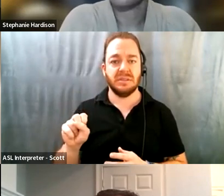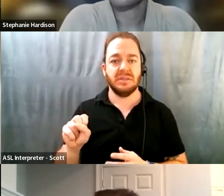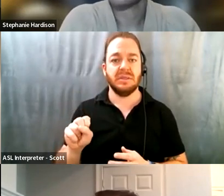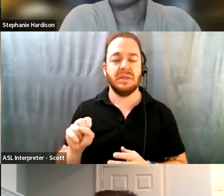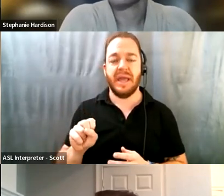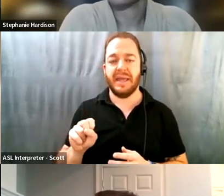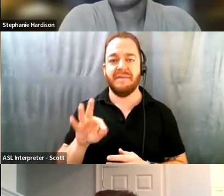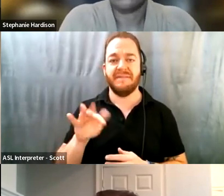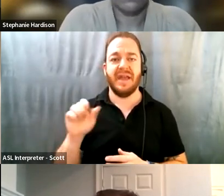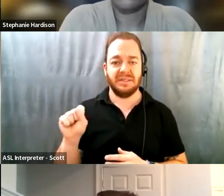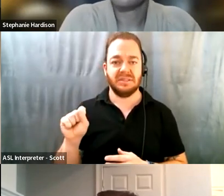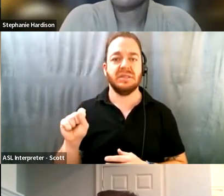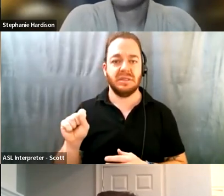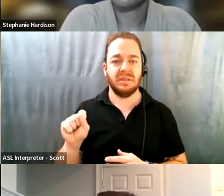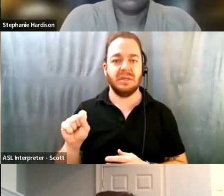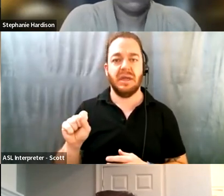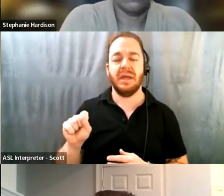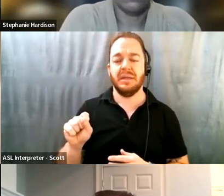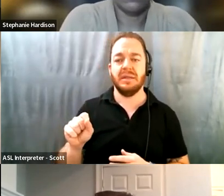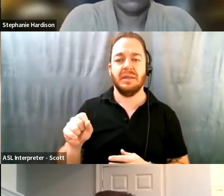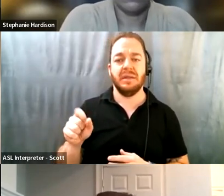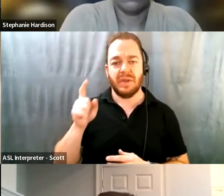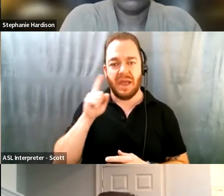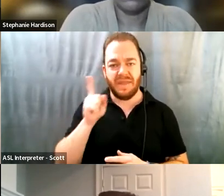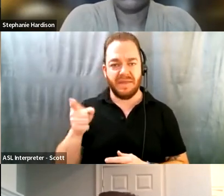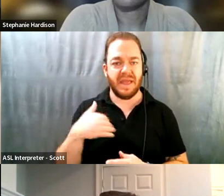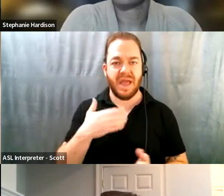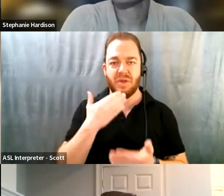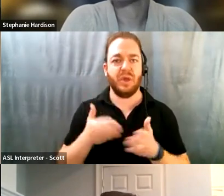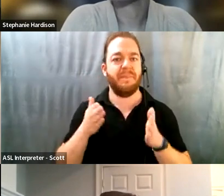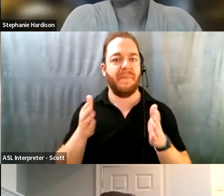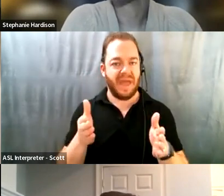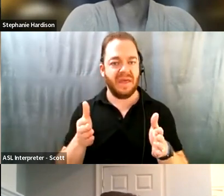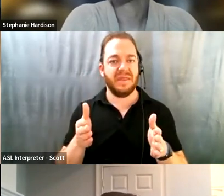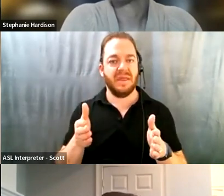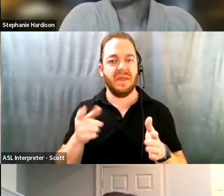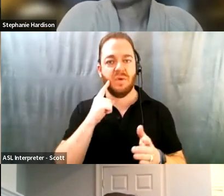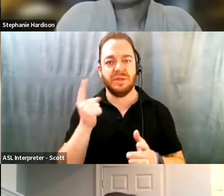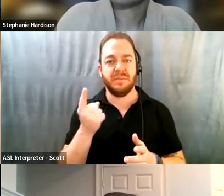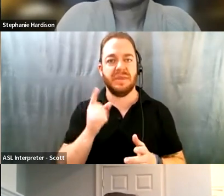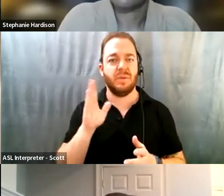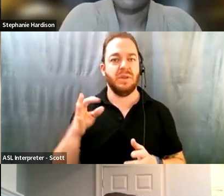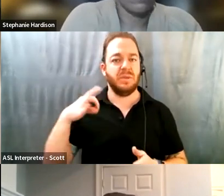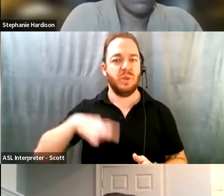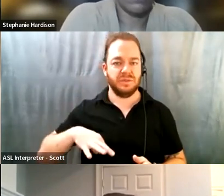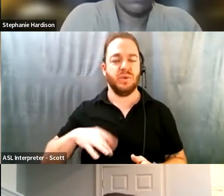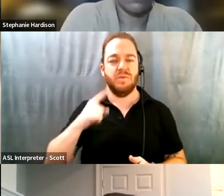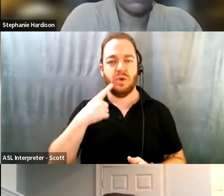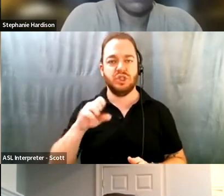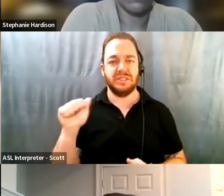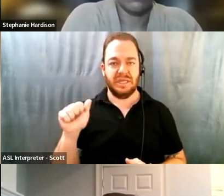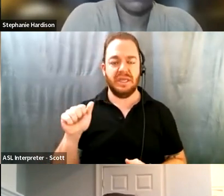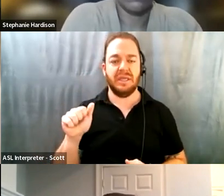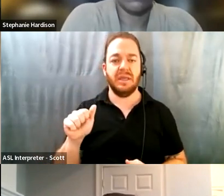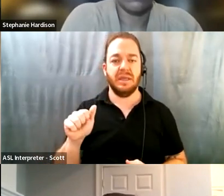FAS. And we had Adina, so I feel like they've got a good path to something that will be useful for GSA. And then one thing